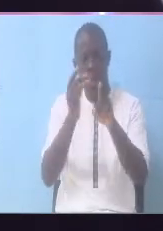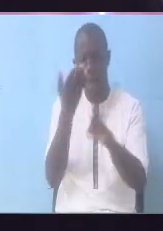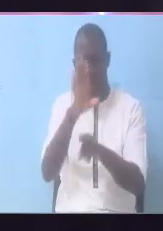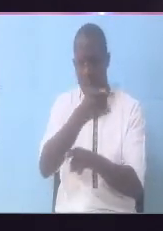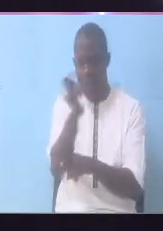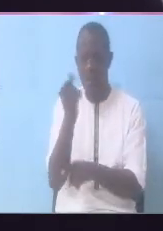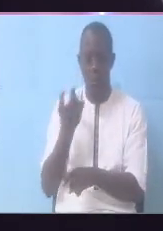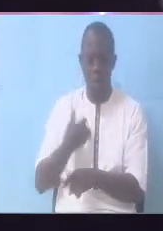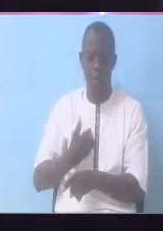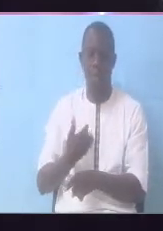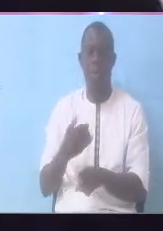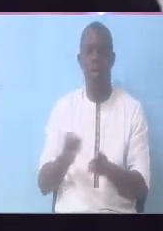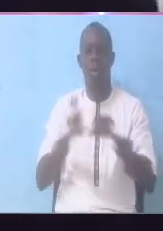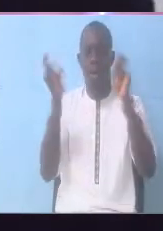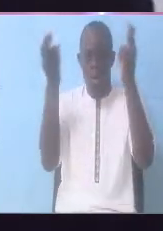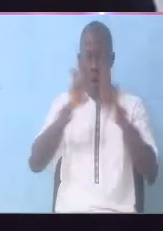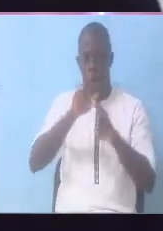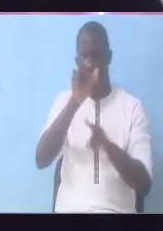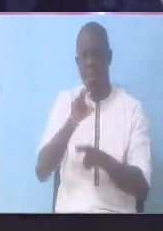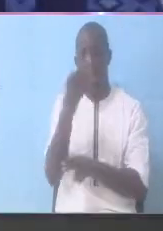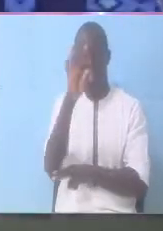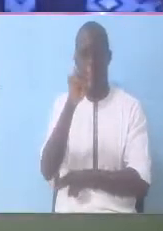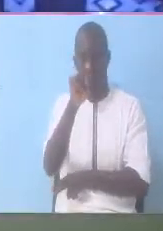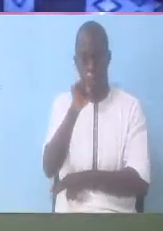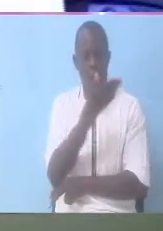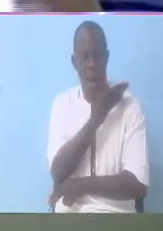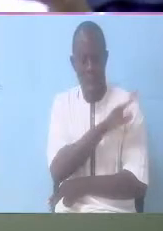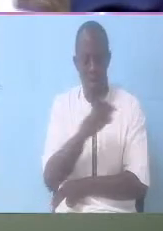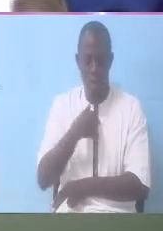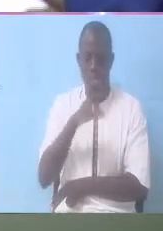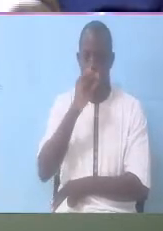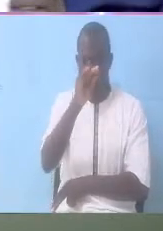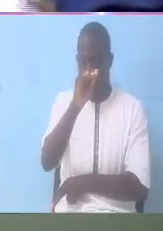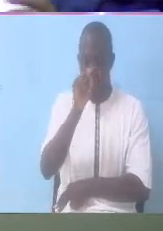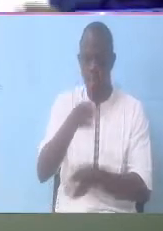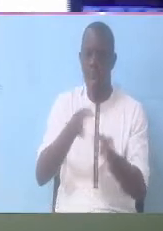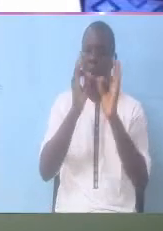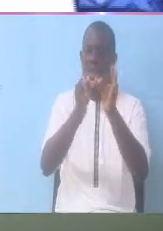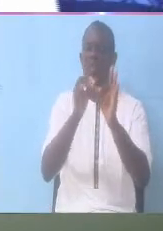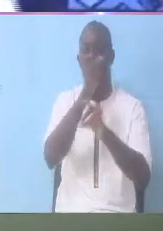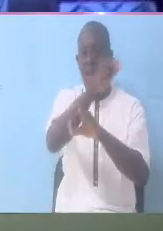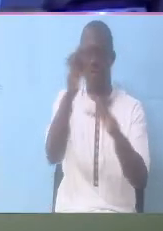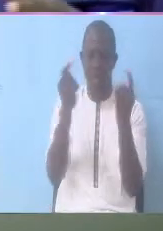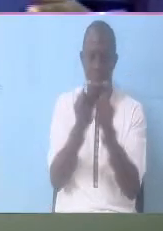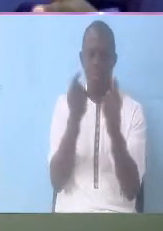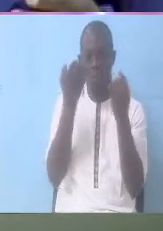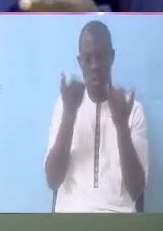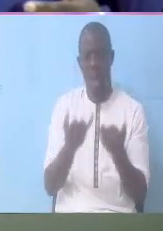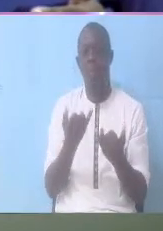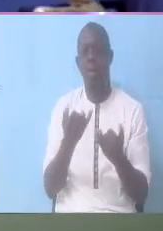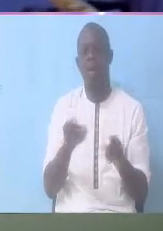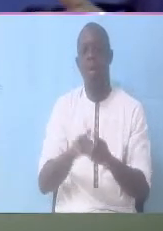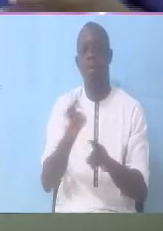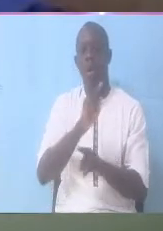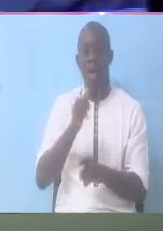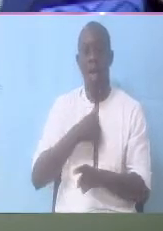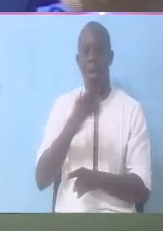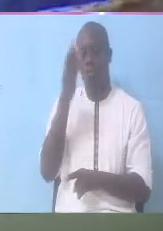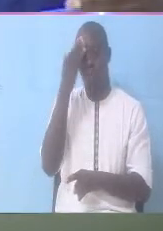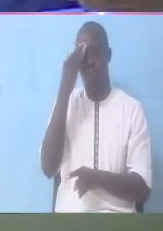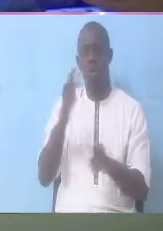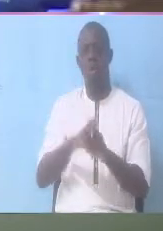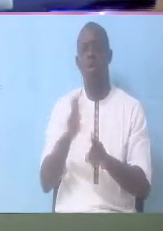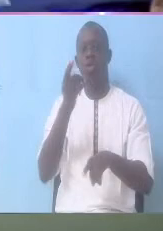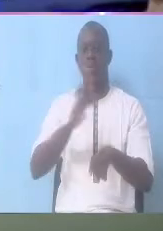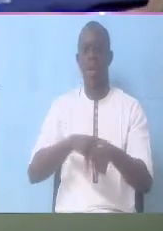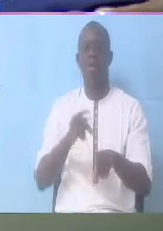Council, if you allow me to talk, I can explain every single thing in details. No, what I notice is sometimes you